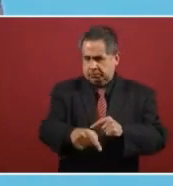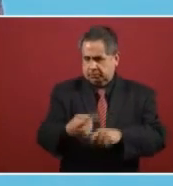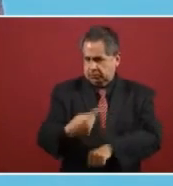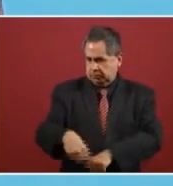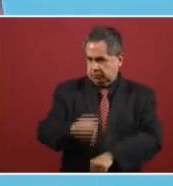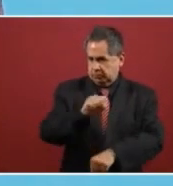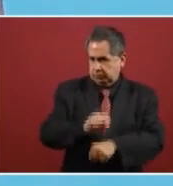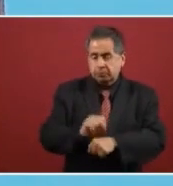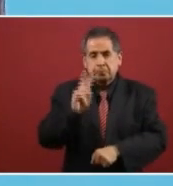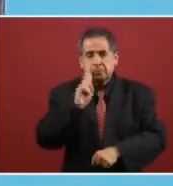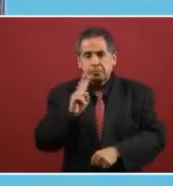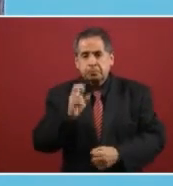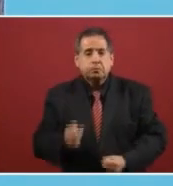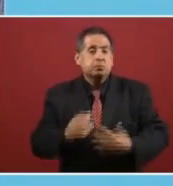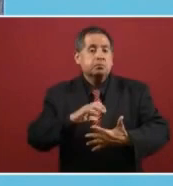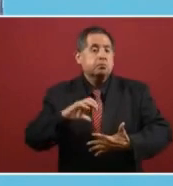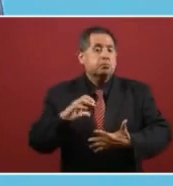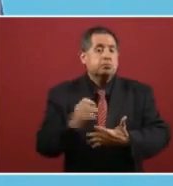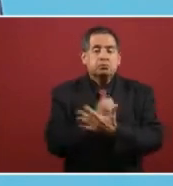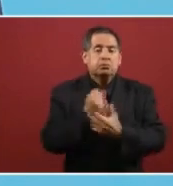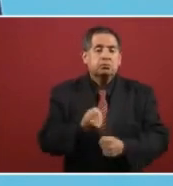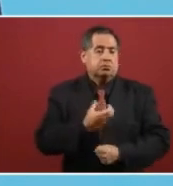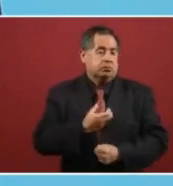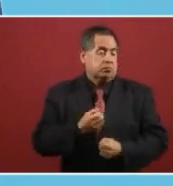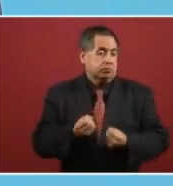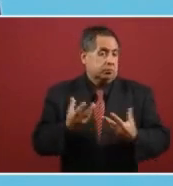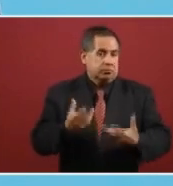And this week,